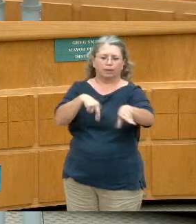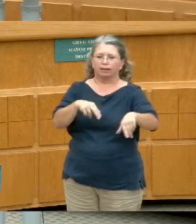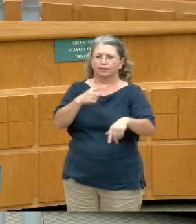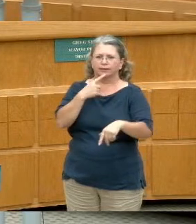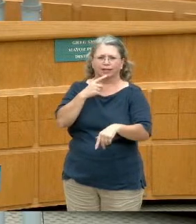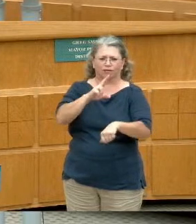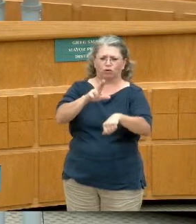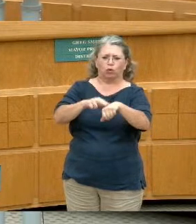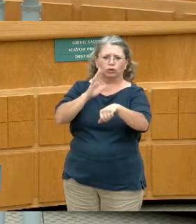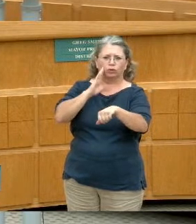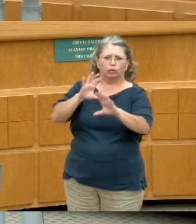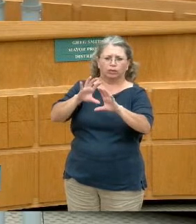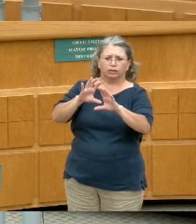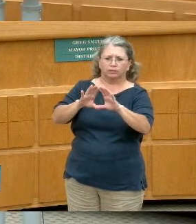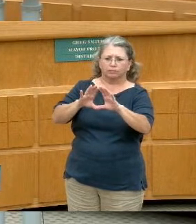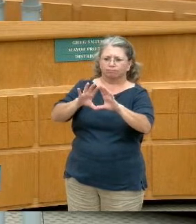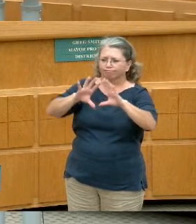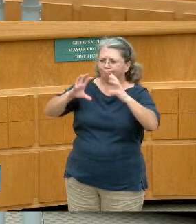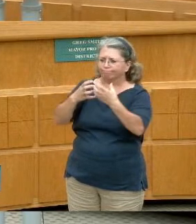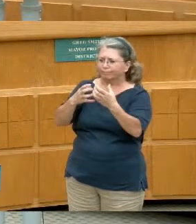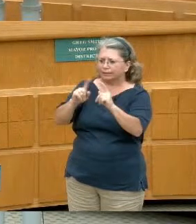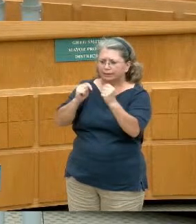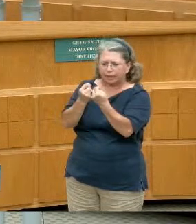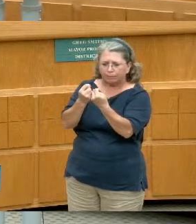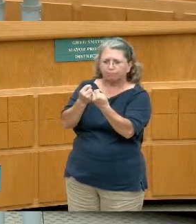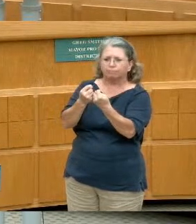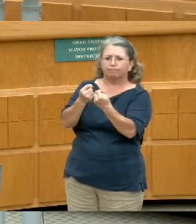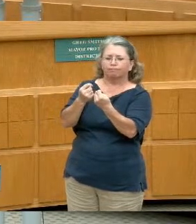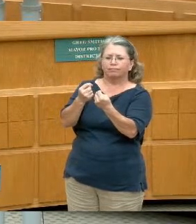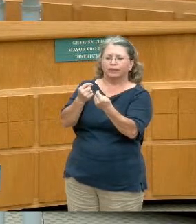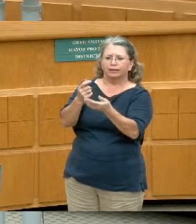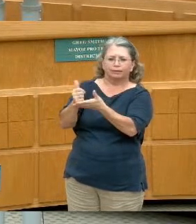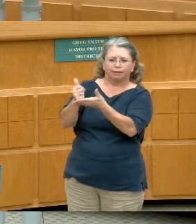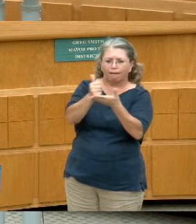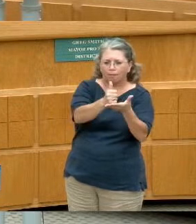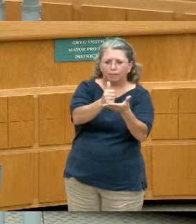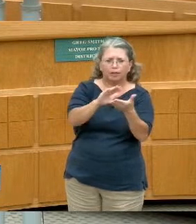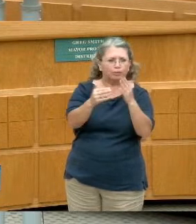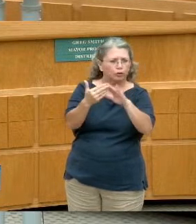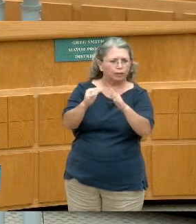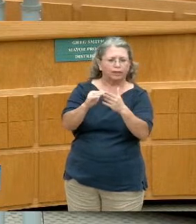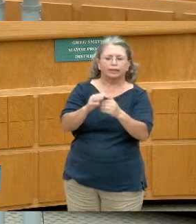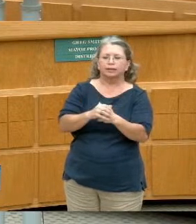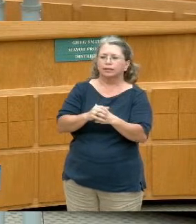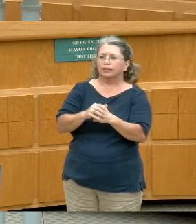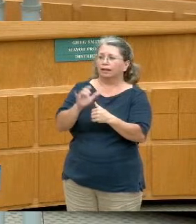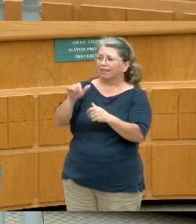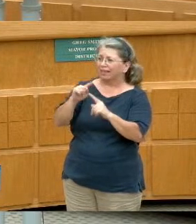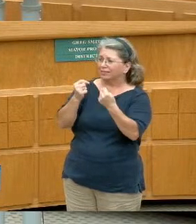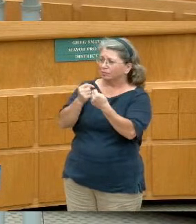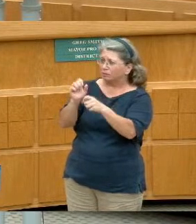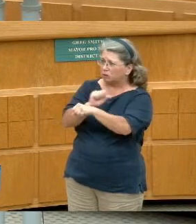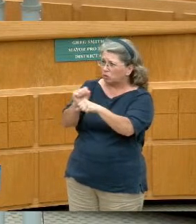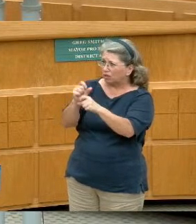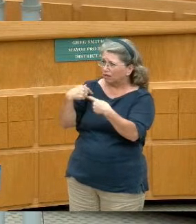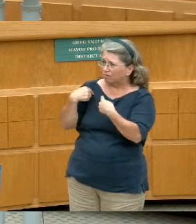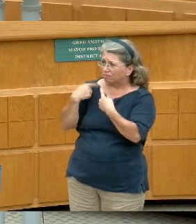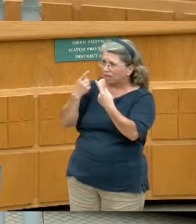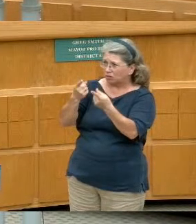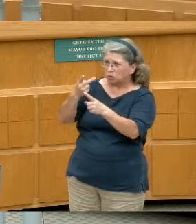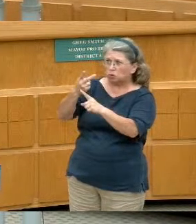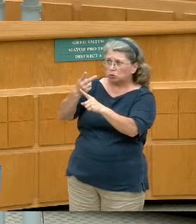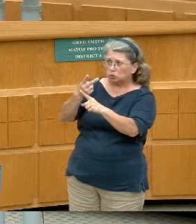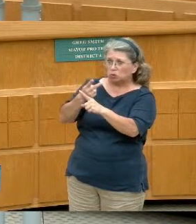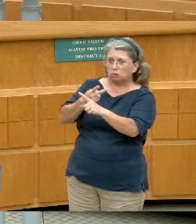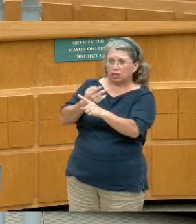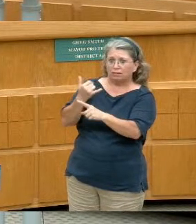and help you all out, or help the community out. And so that team has been working pretty feverishly for about, a couple of months at least, I think, at this